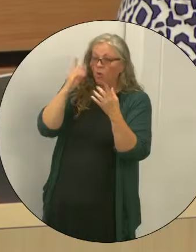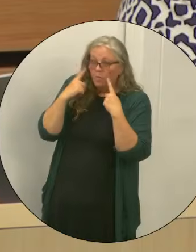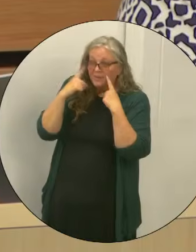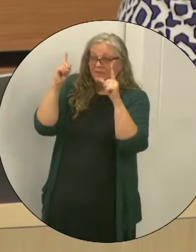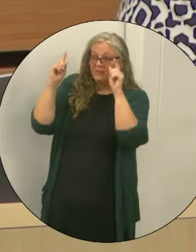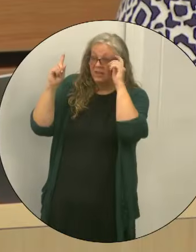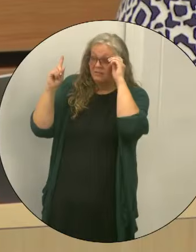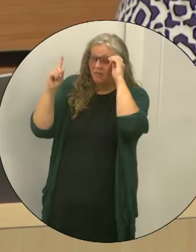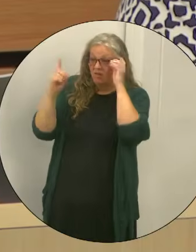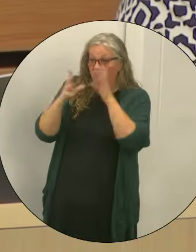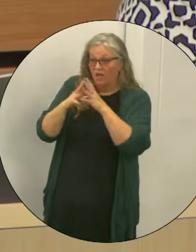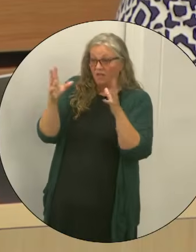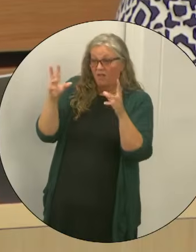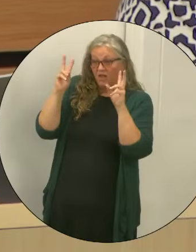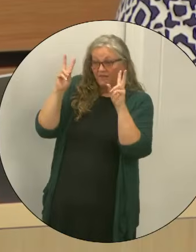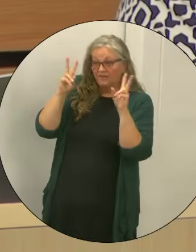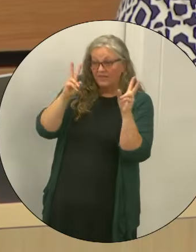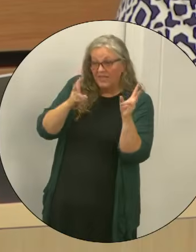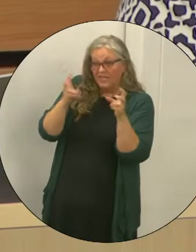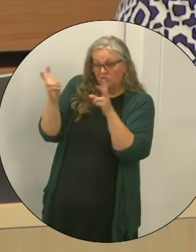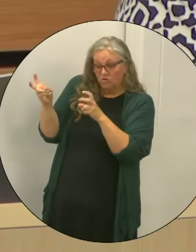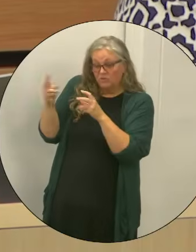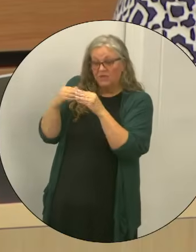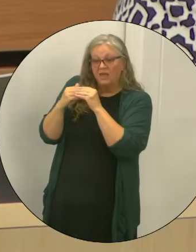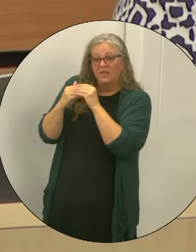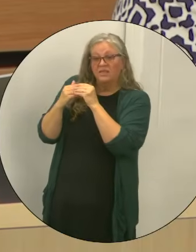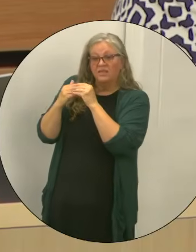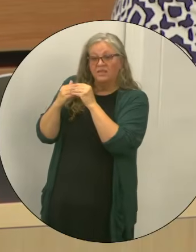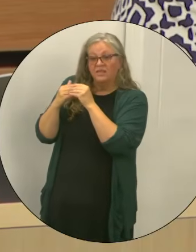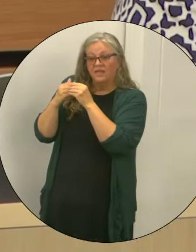in a lot of the issues that flood into the next